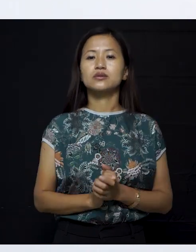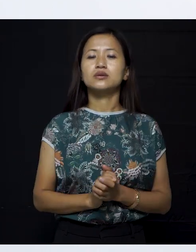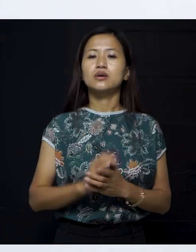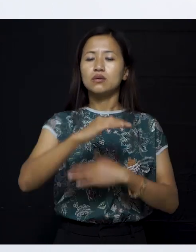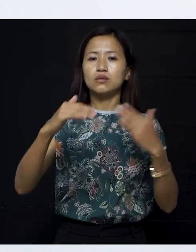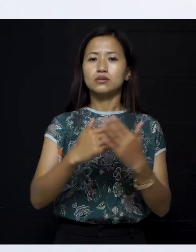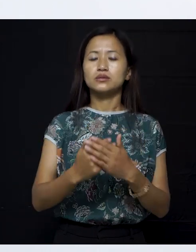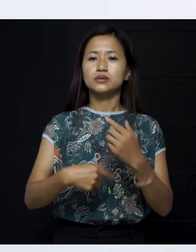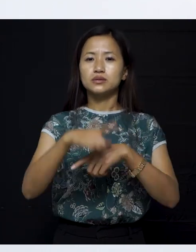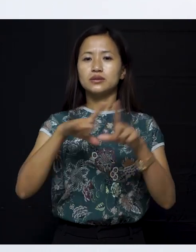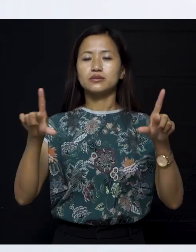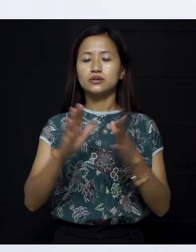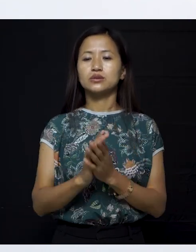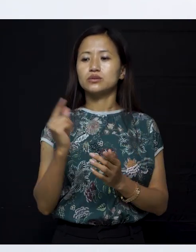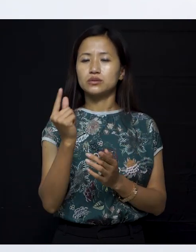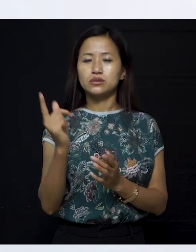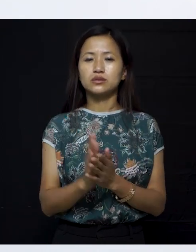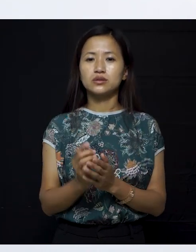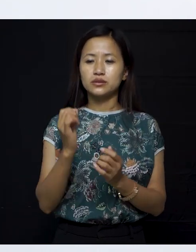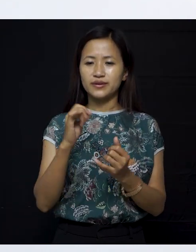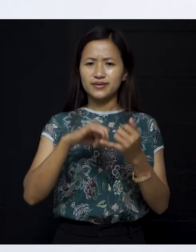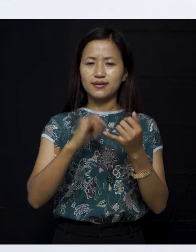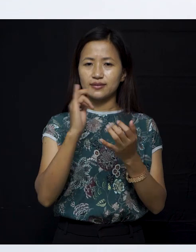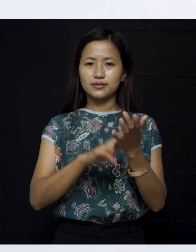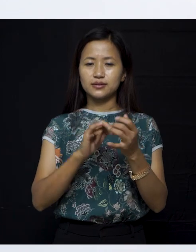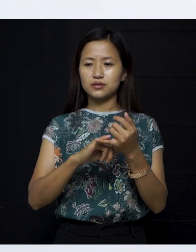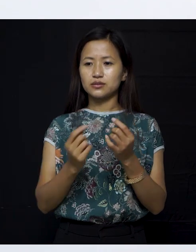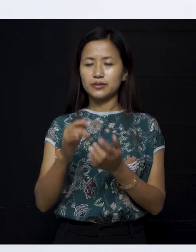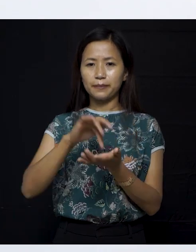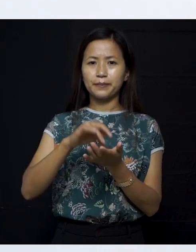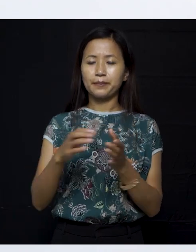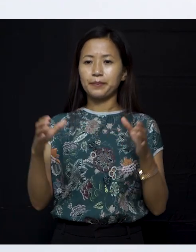all these languages are also used in institutions, and